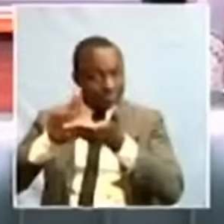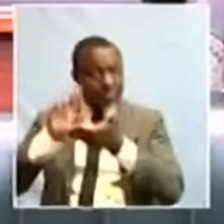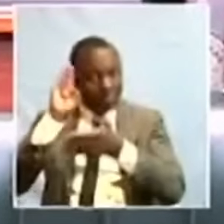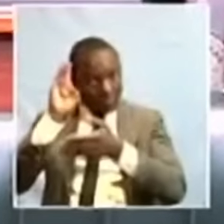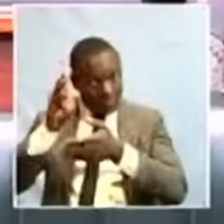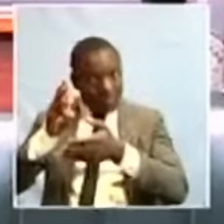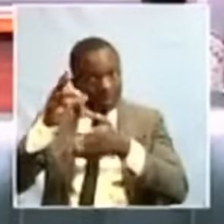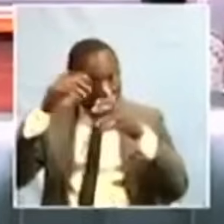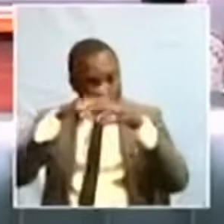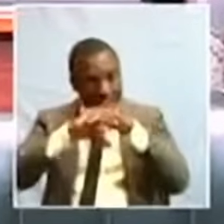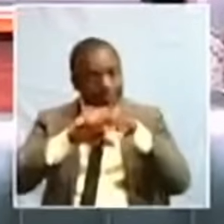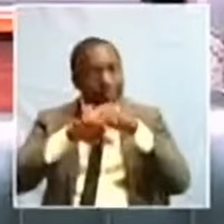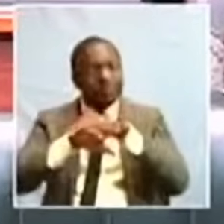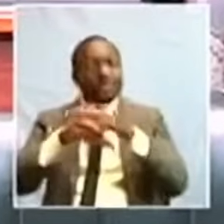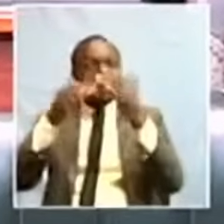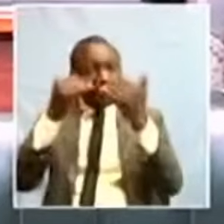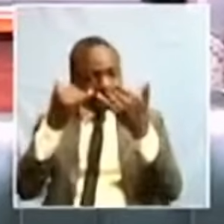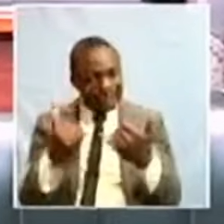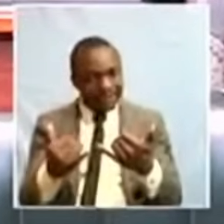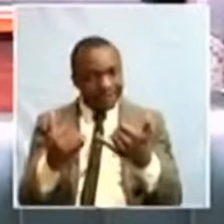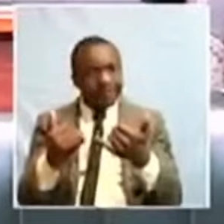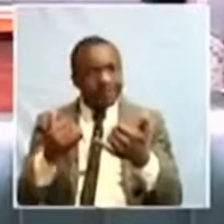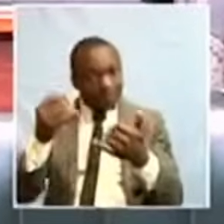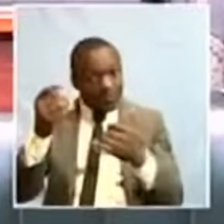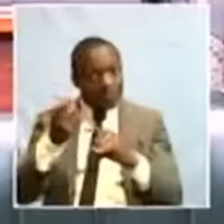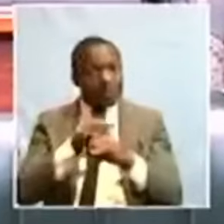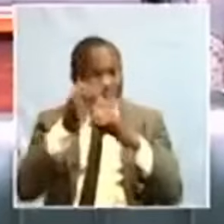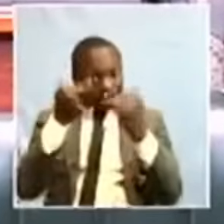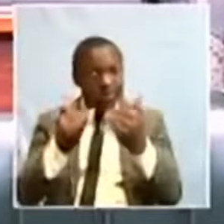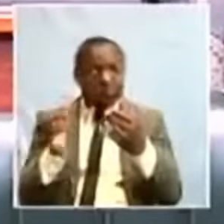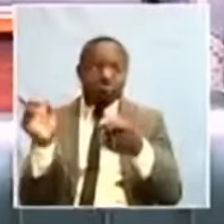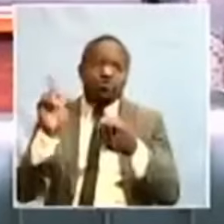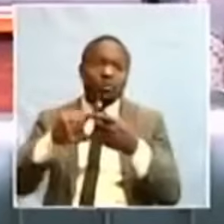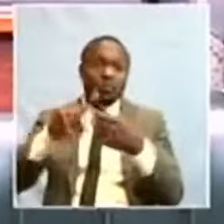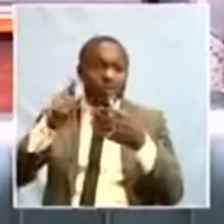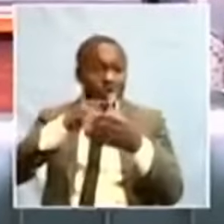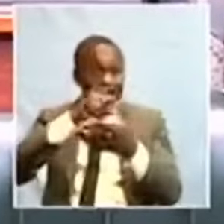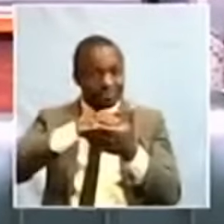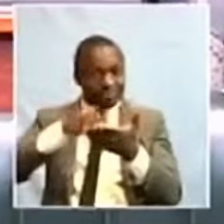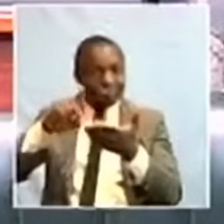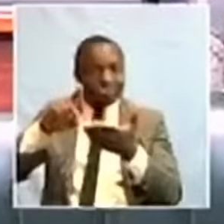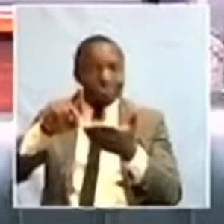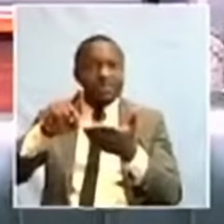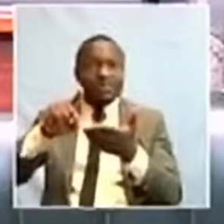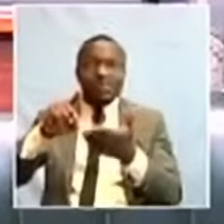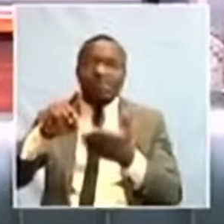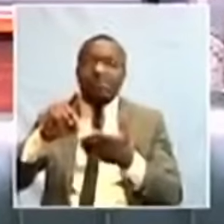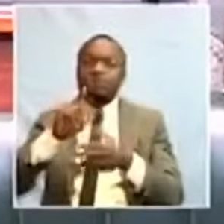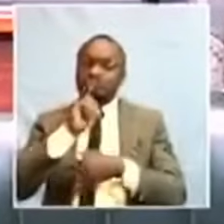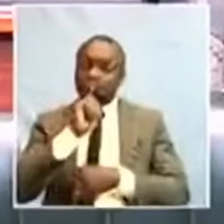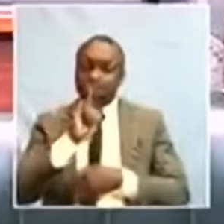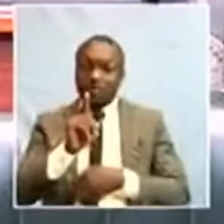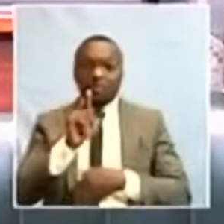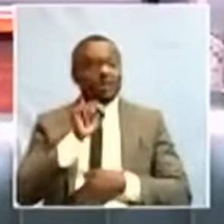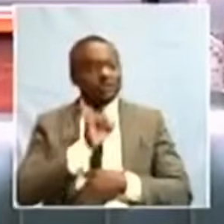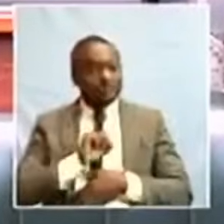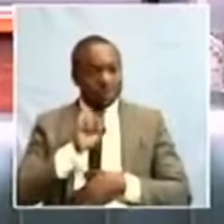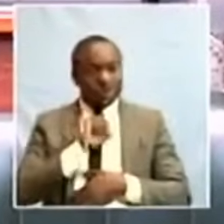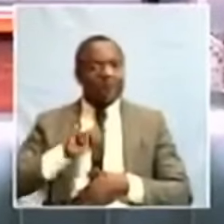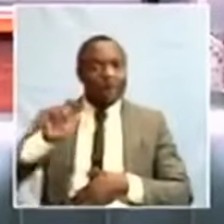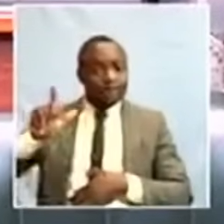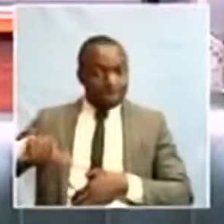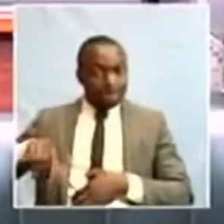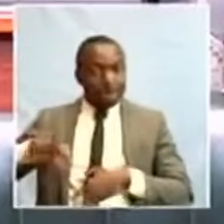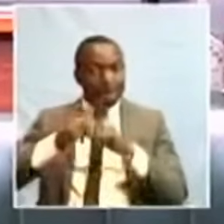be accessed now, from now through next week. Indeed, we regret the delay,